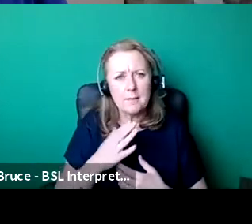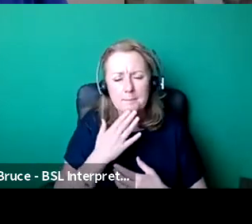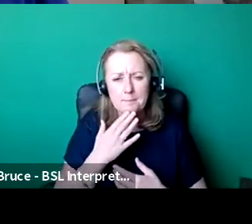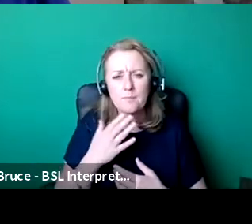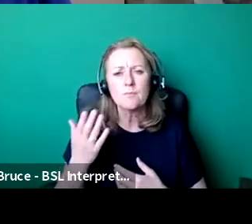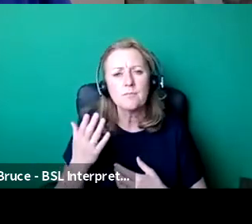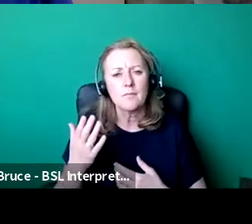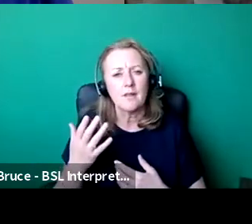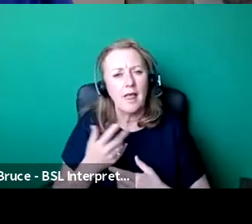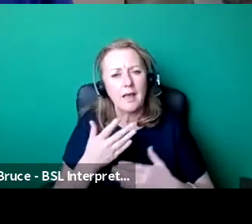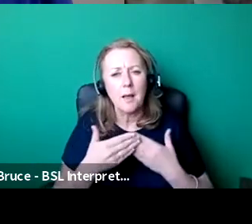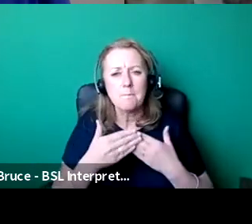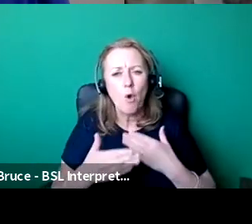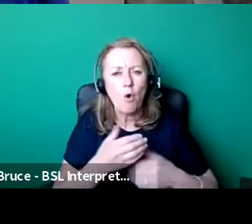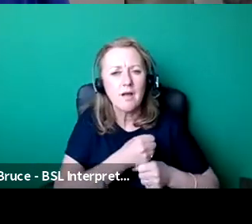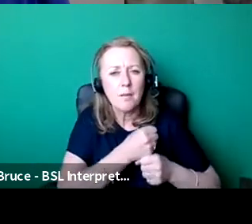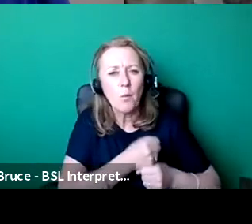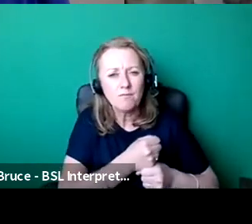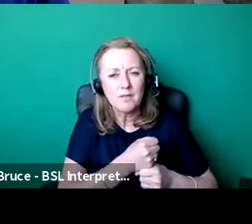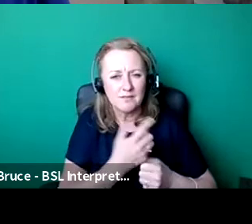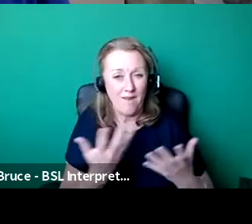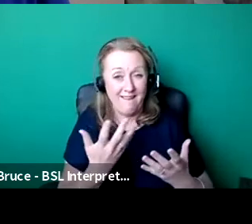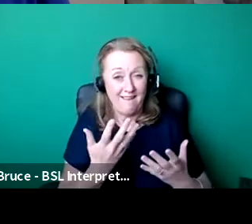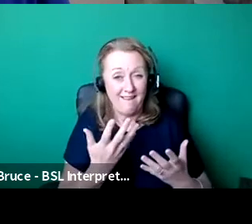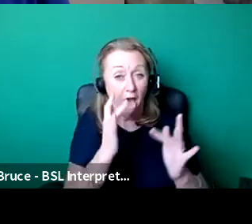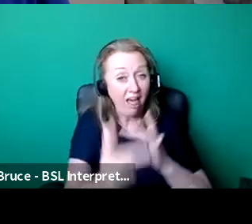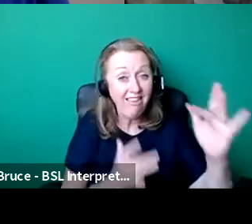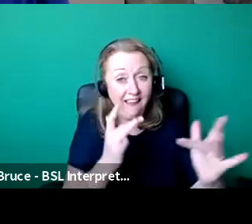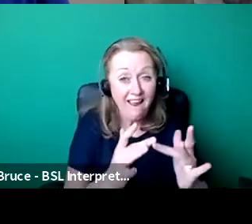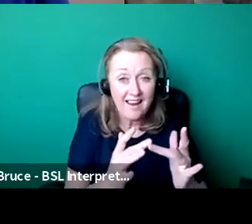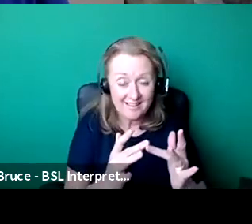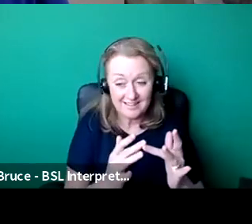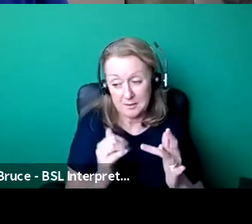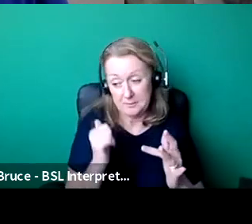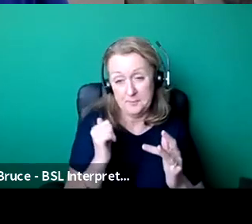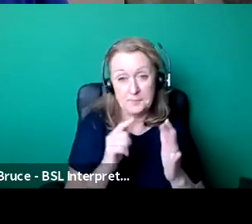a movement started online last year in May or June